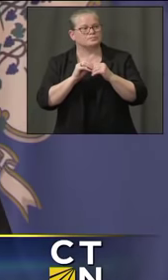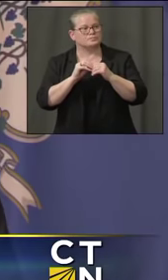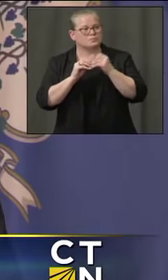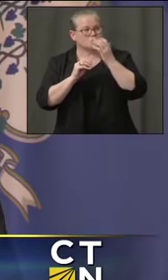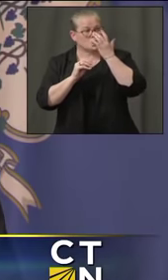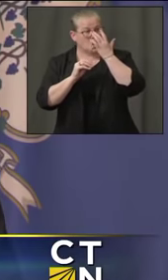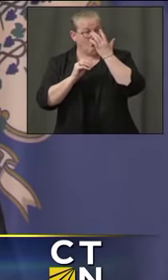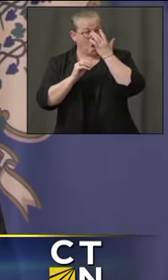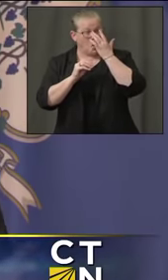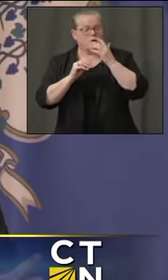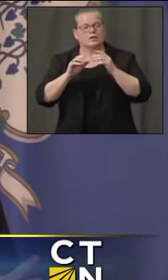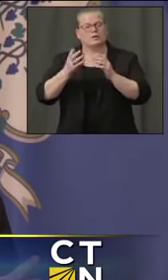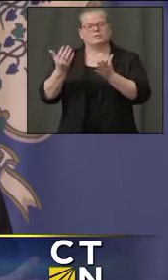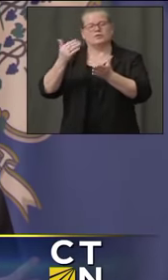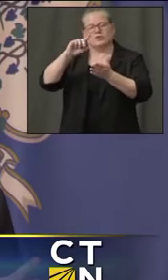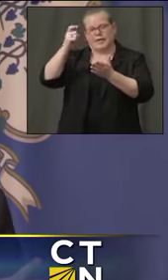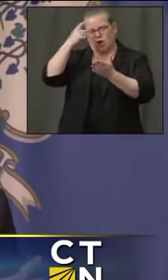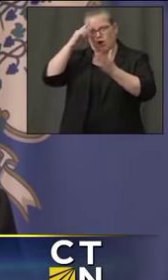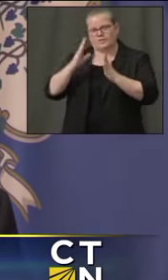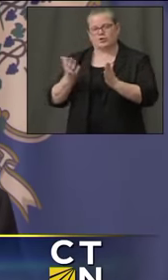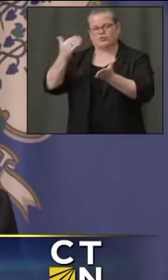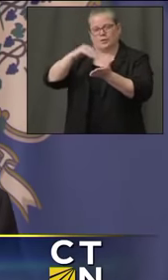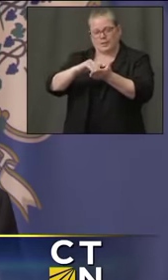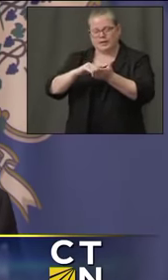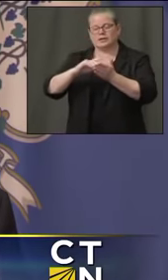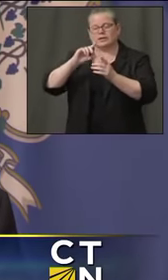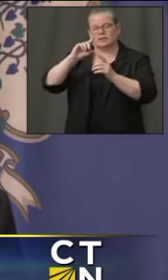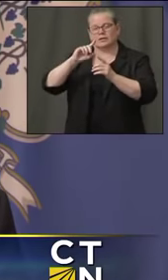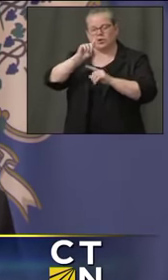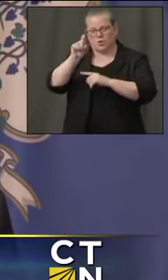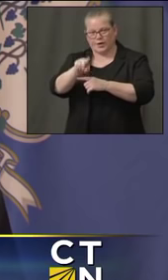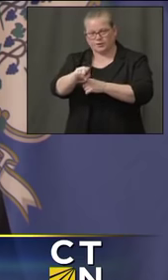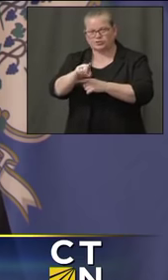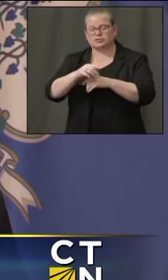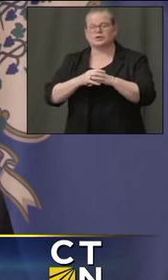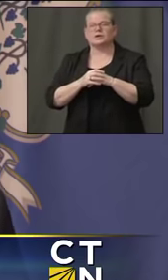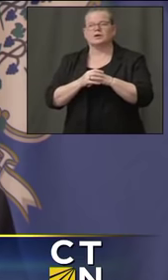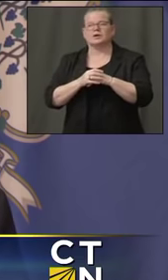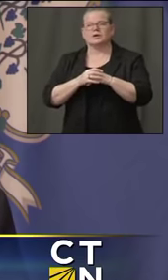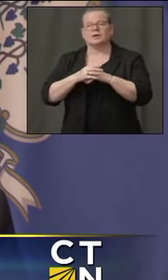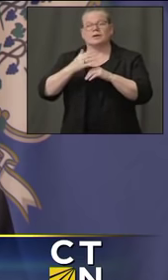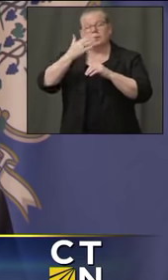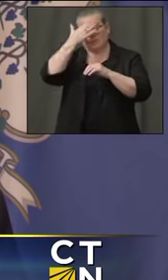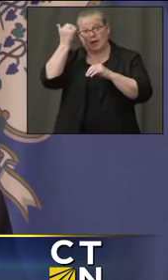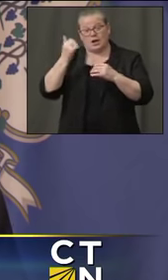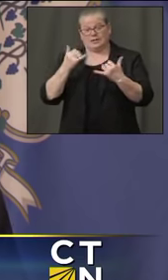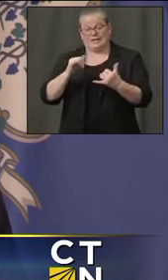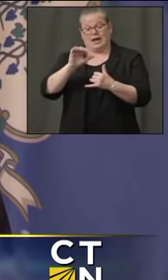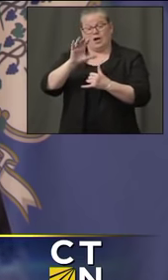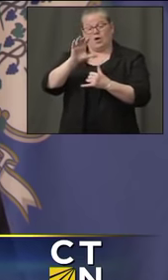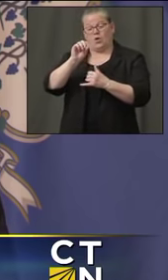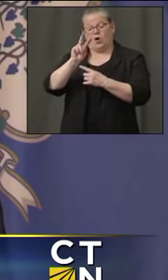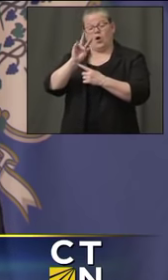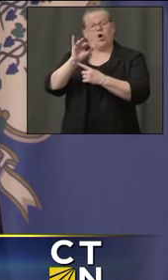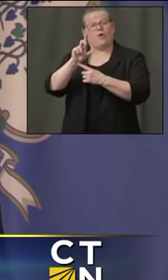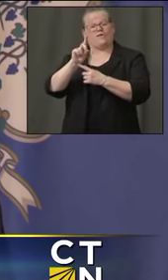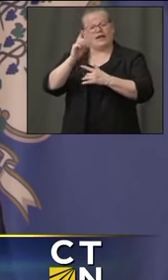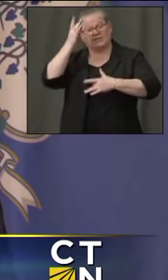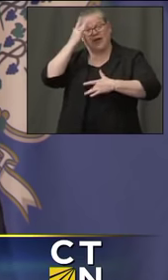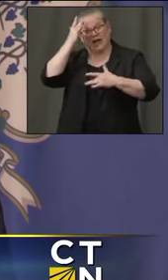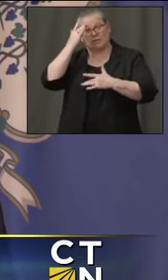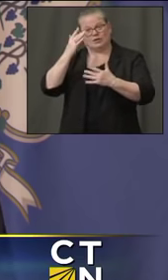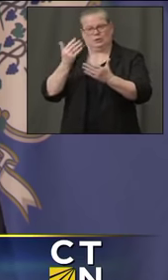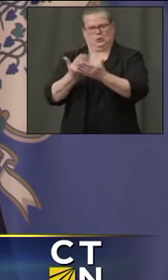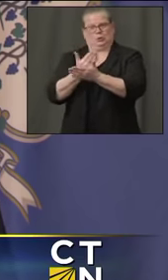Yeah, the question was, given a new version of the COVID virus and how it impacts kids, how can you be